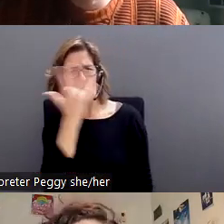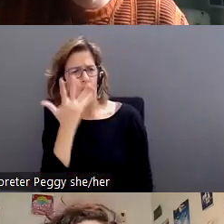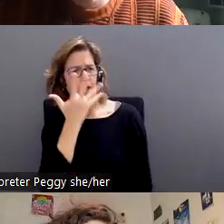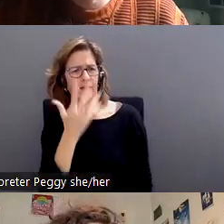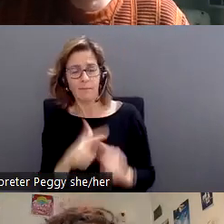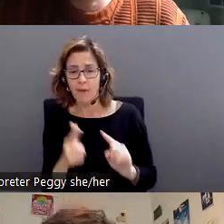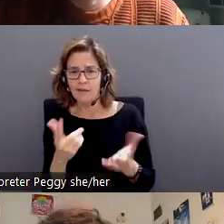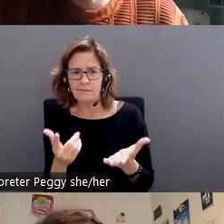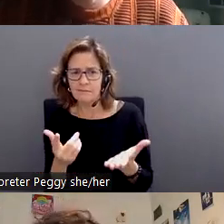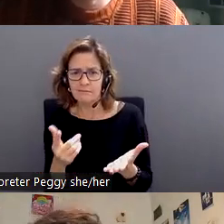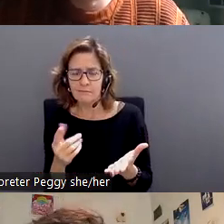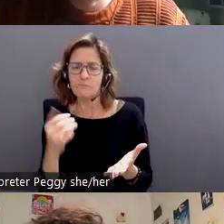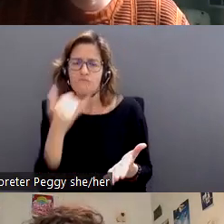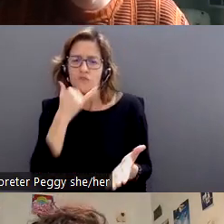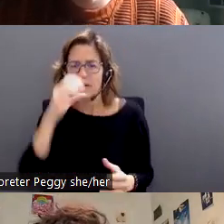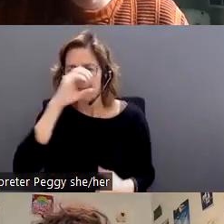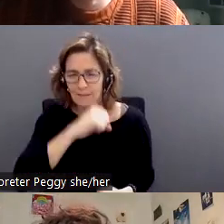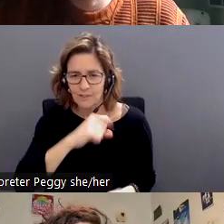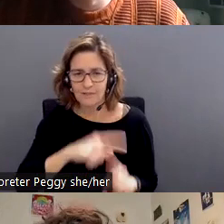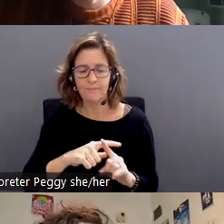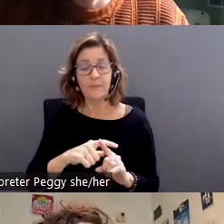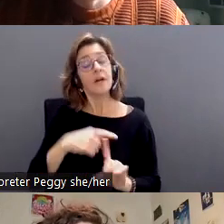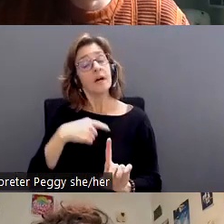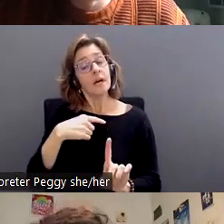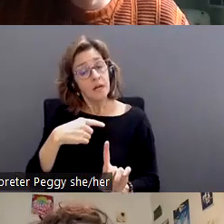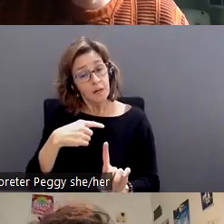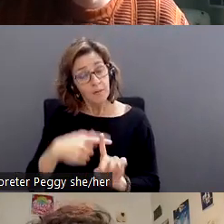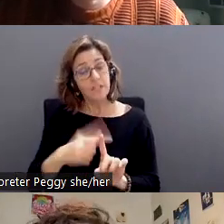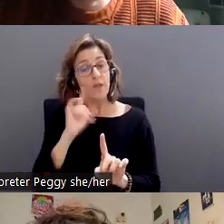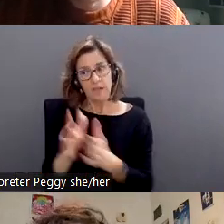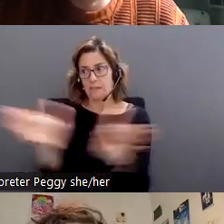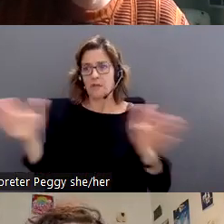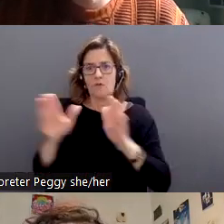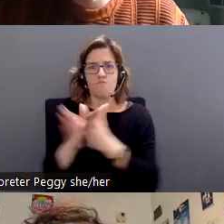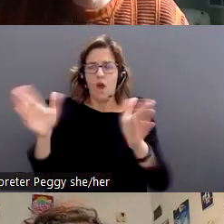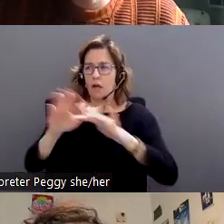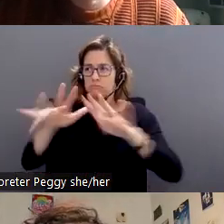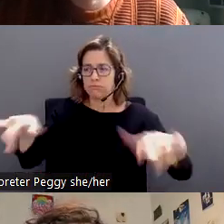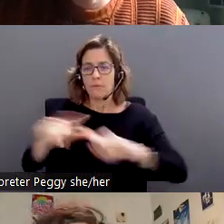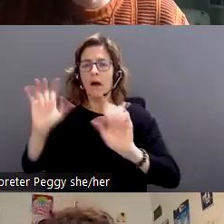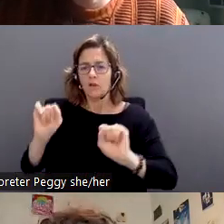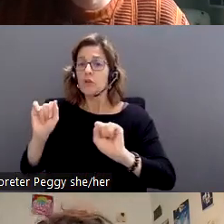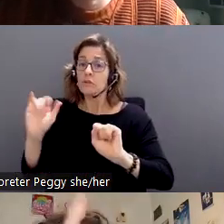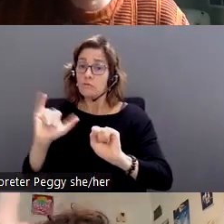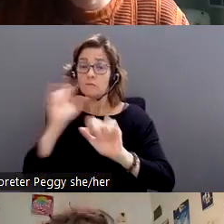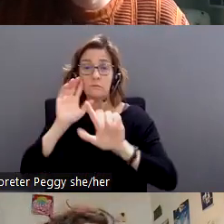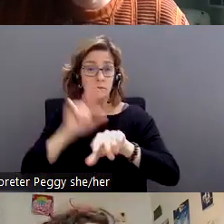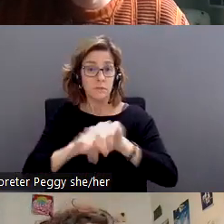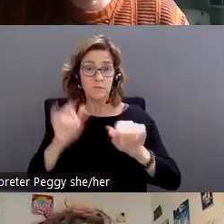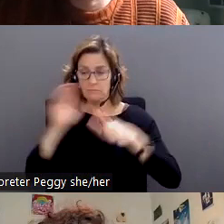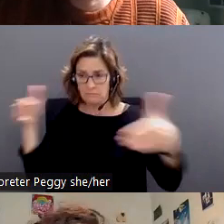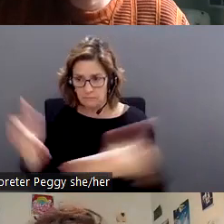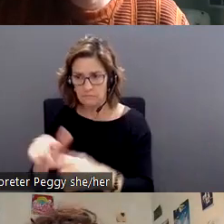transphobia, that is very specifically about somebody's gender identity. And that has